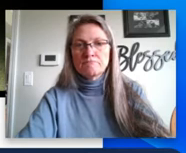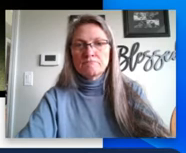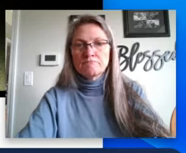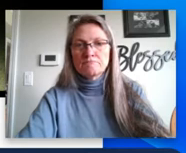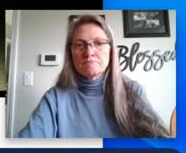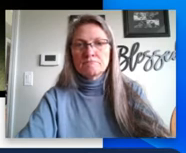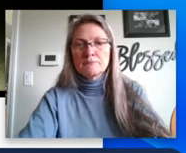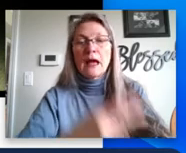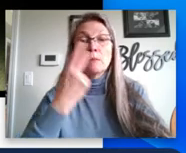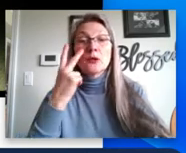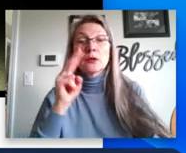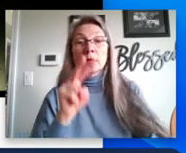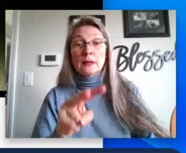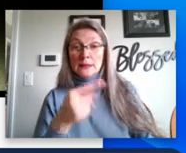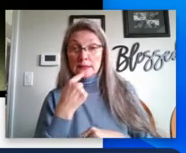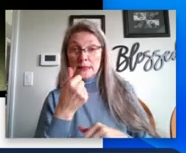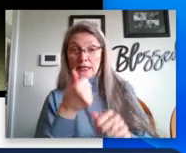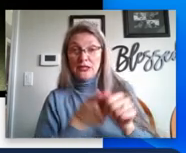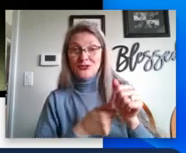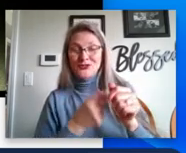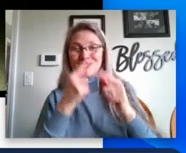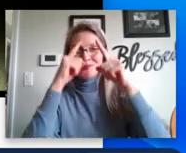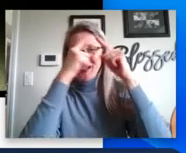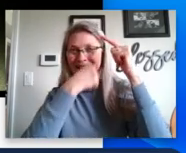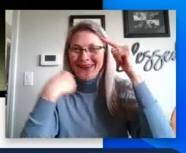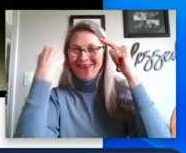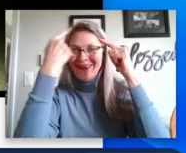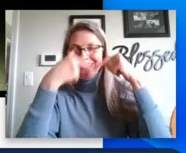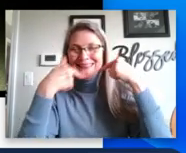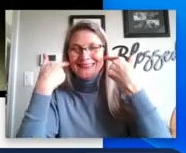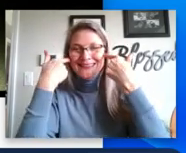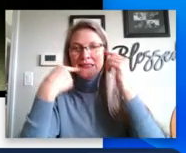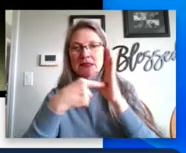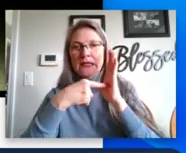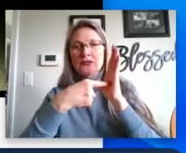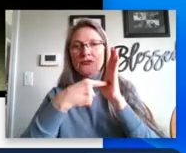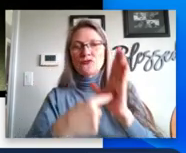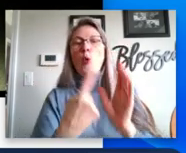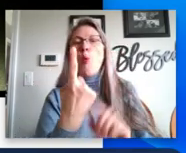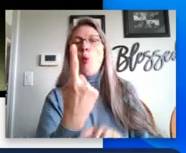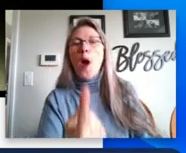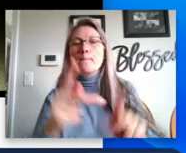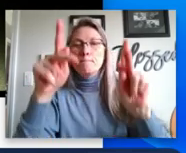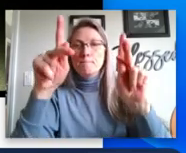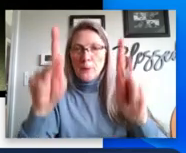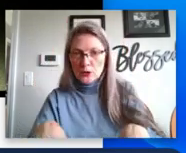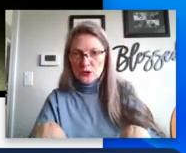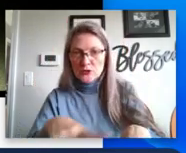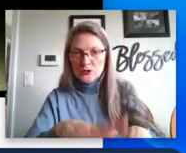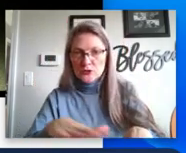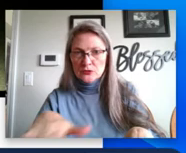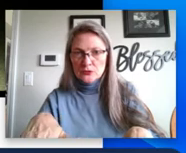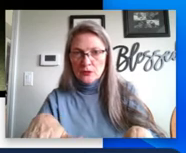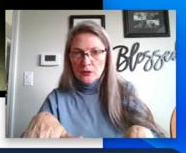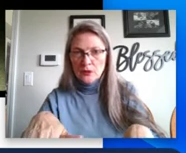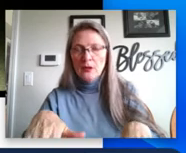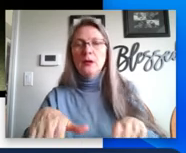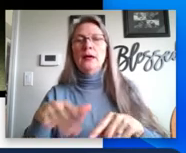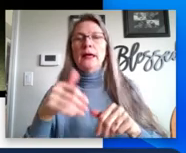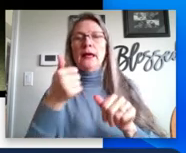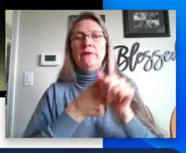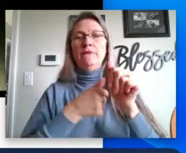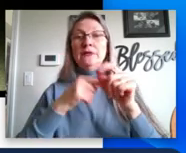I'm looking here and it says each smiley face stands for one child. So I know each time I see a smiley face, it's going to be